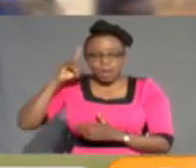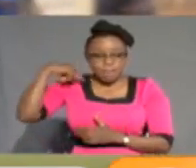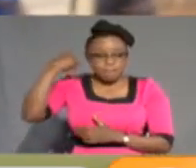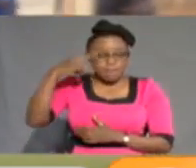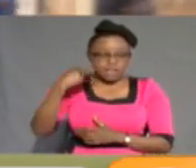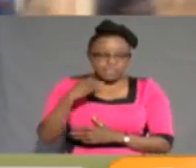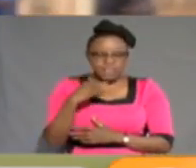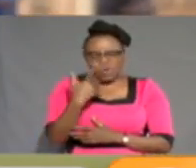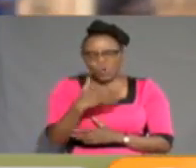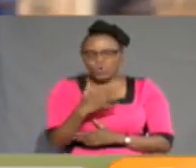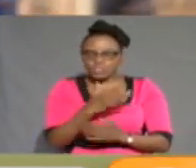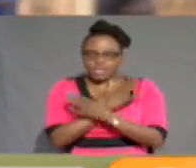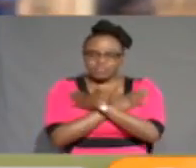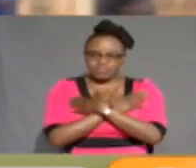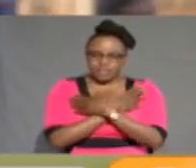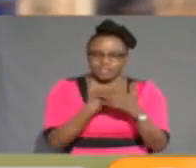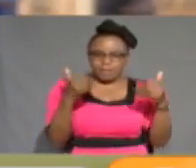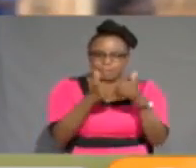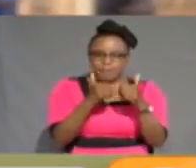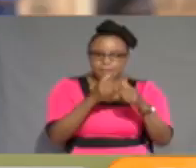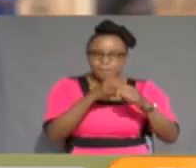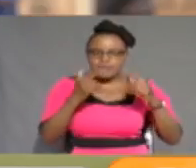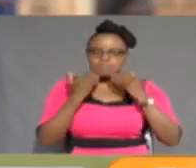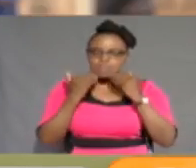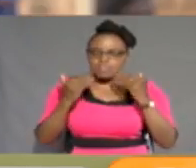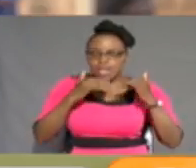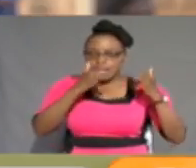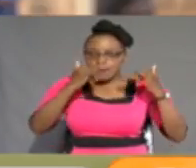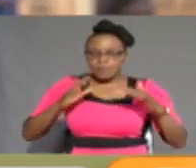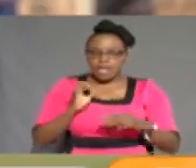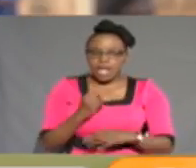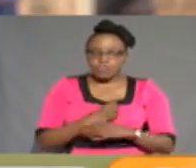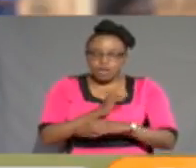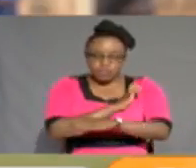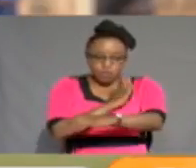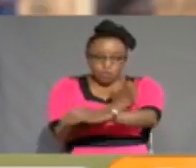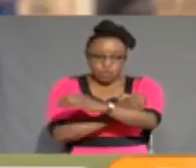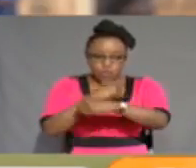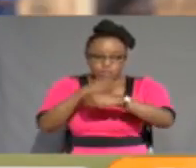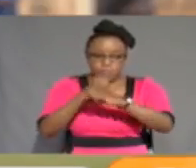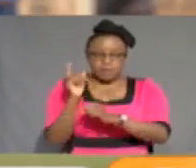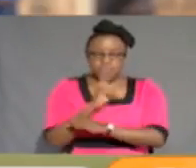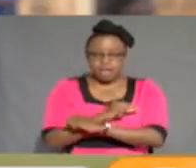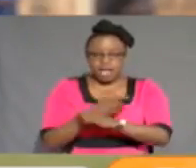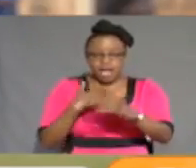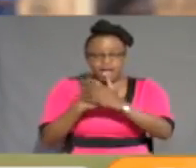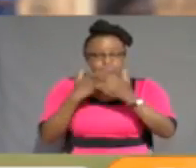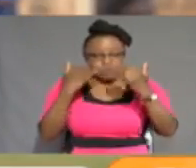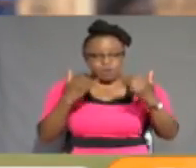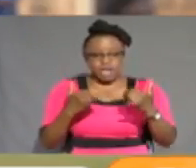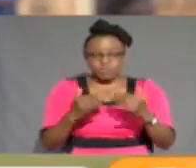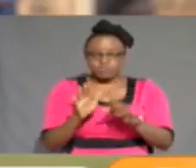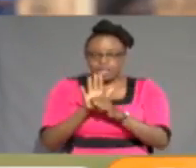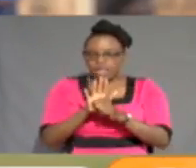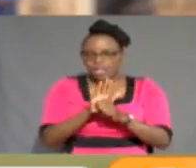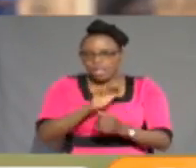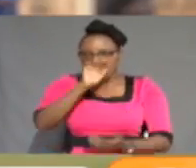kwa derby, na but nashukuru wachezaji wangu kwa effort wame make. So far unapata pressure